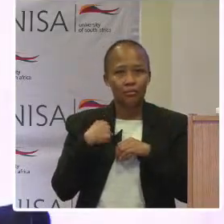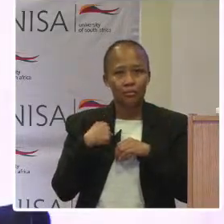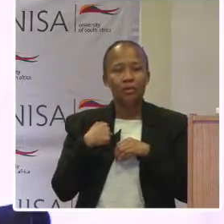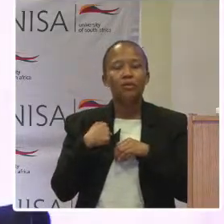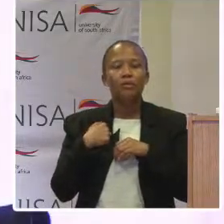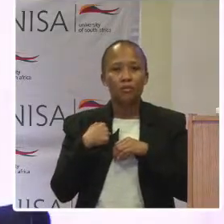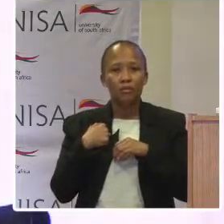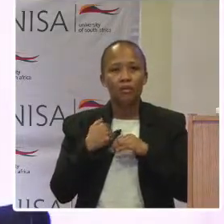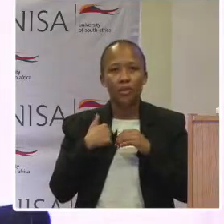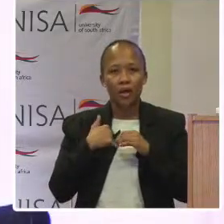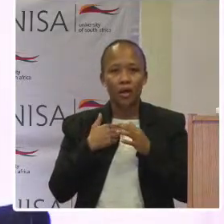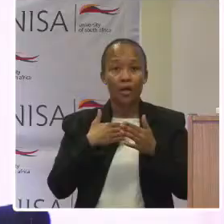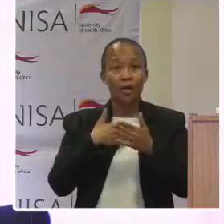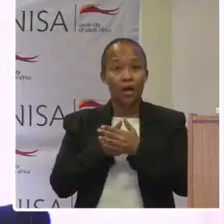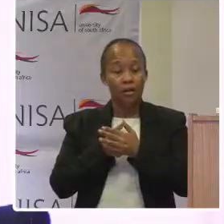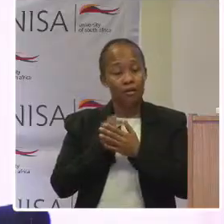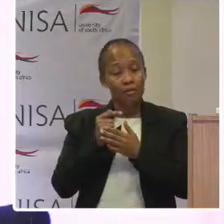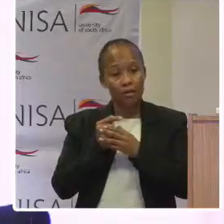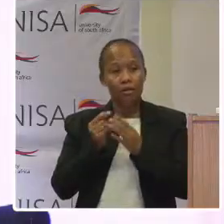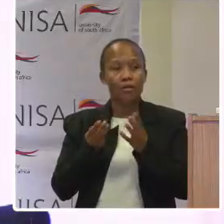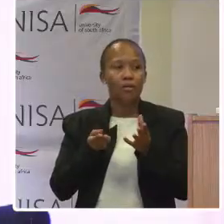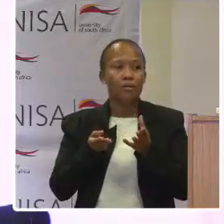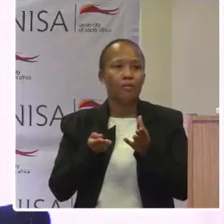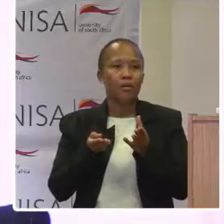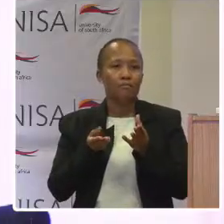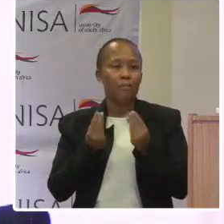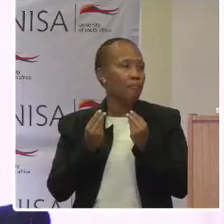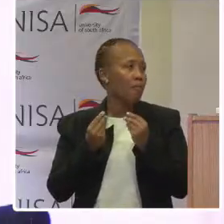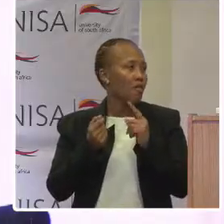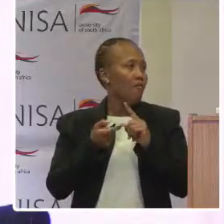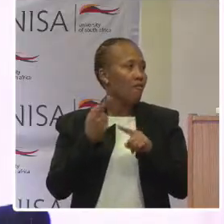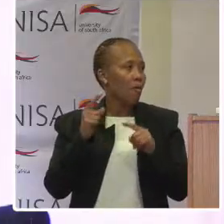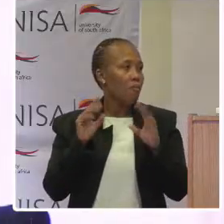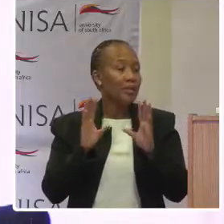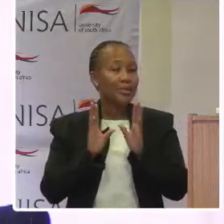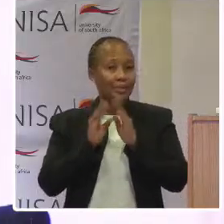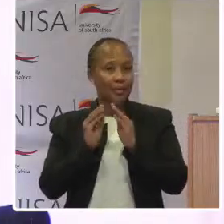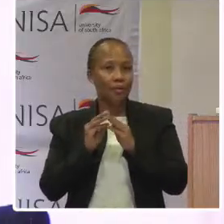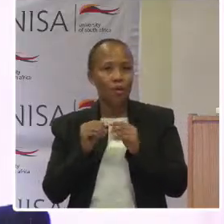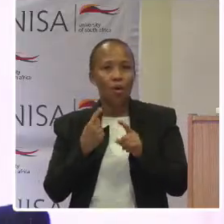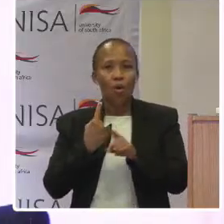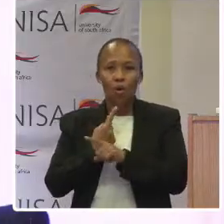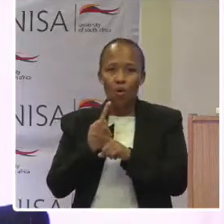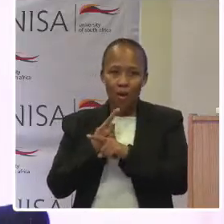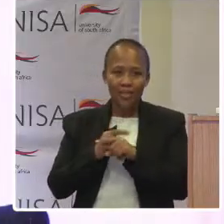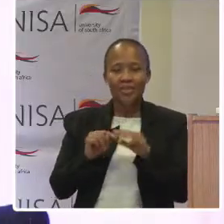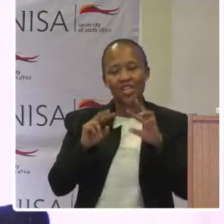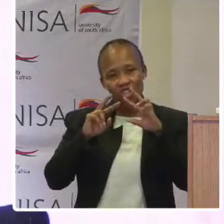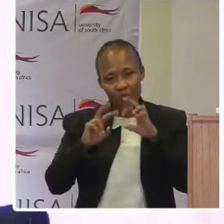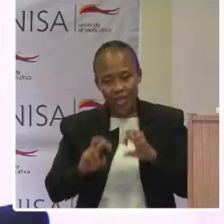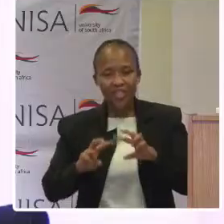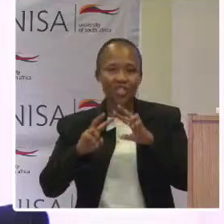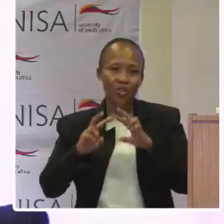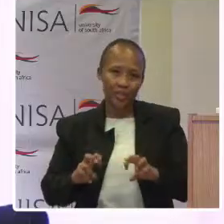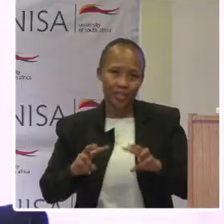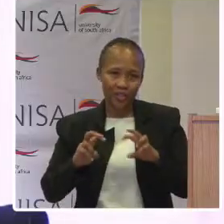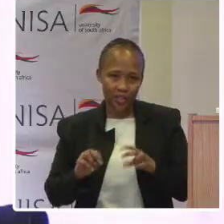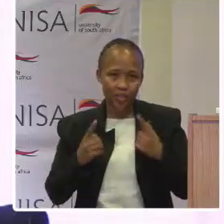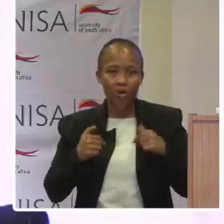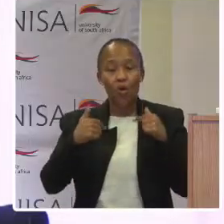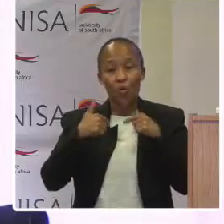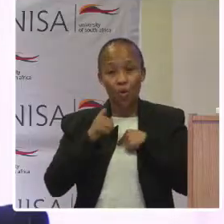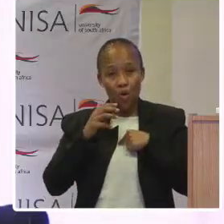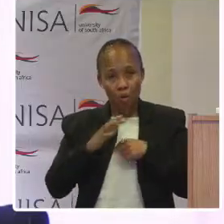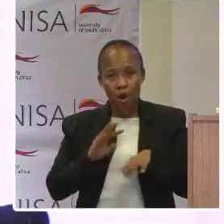that can come out of this symposium. So it's the research all the way. We are about solving